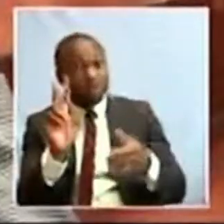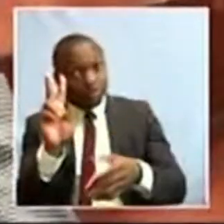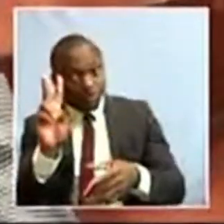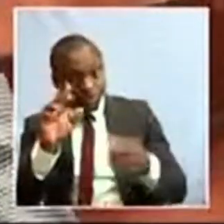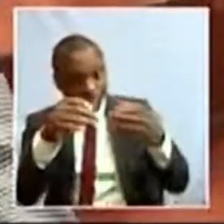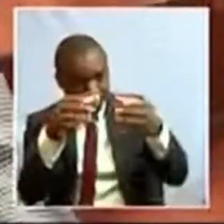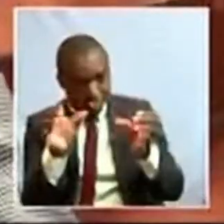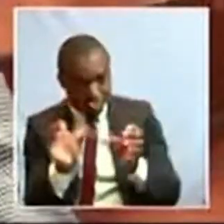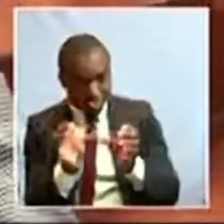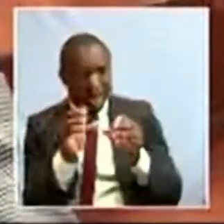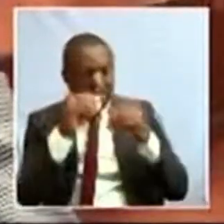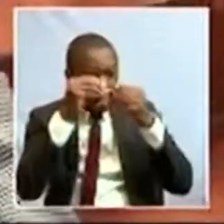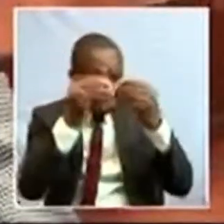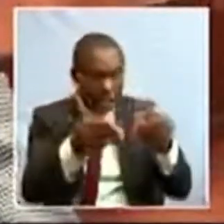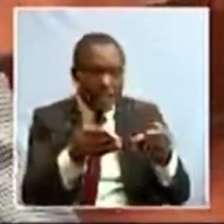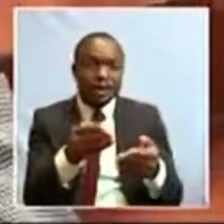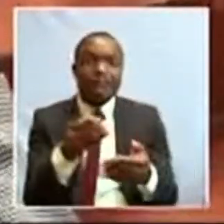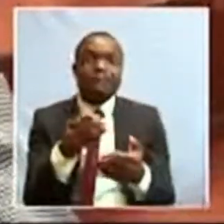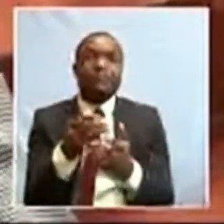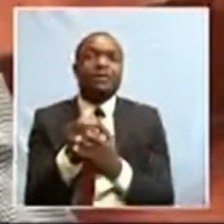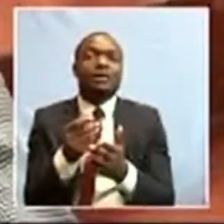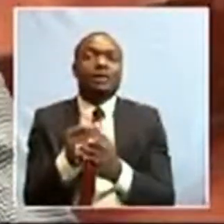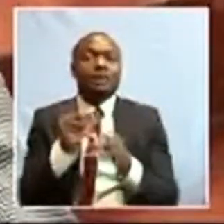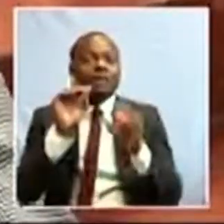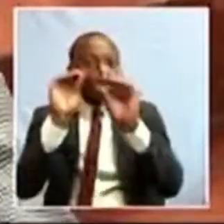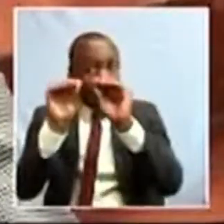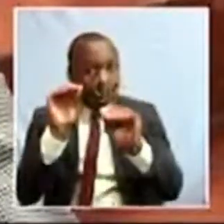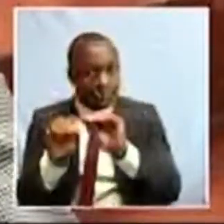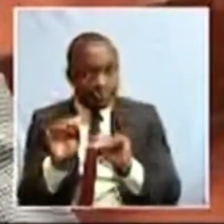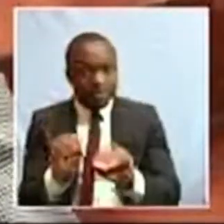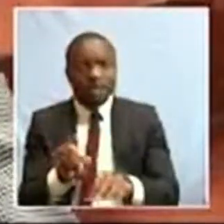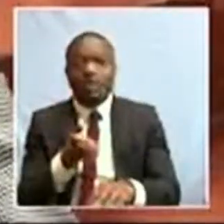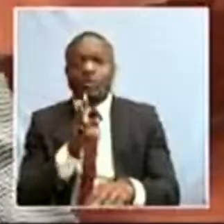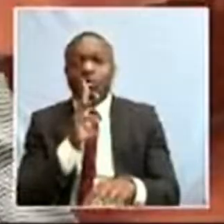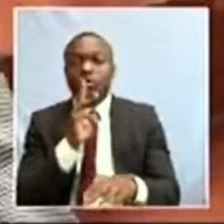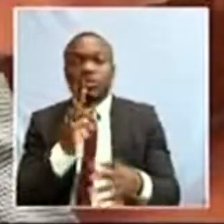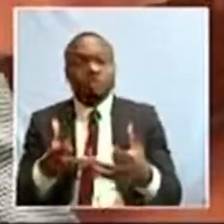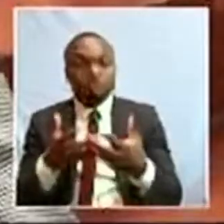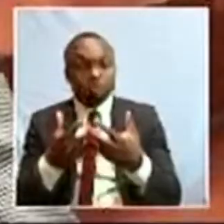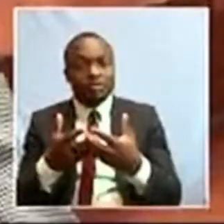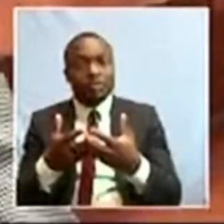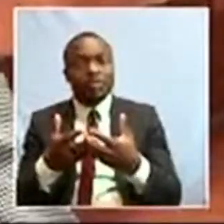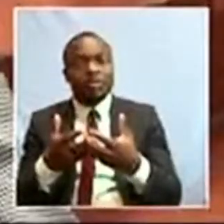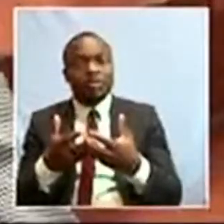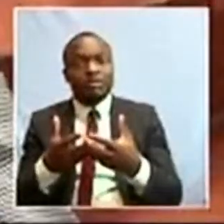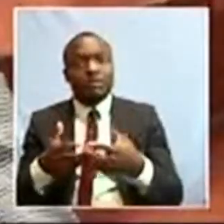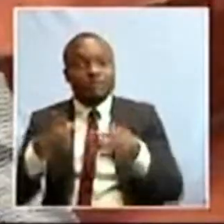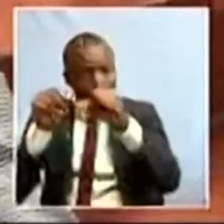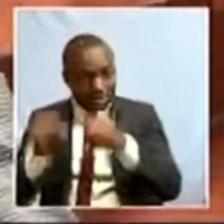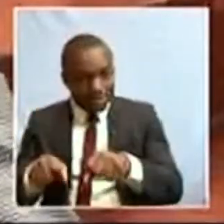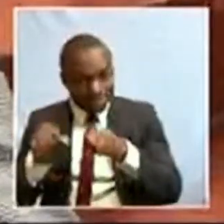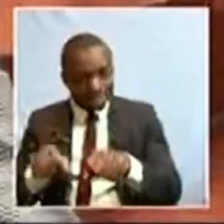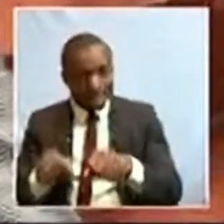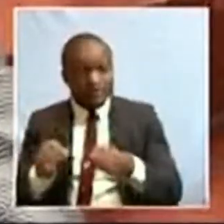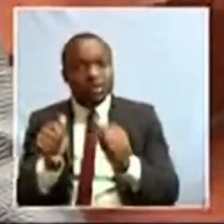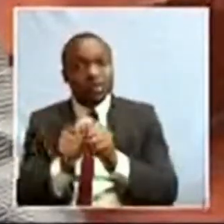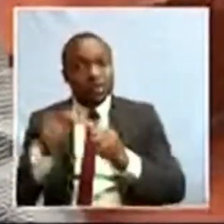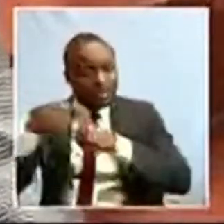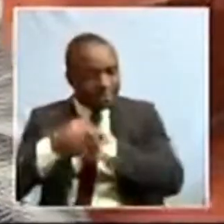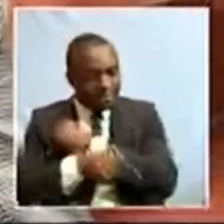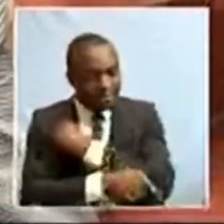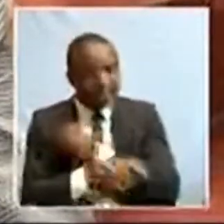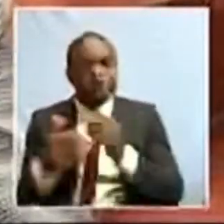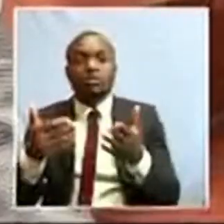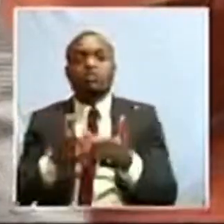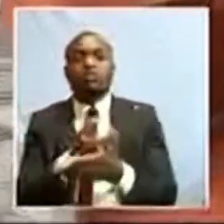constituencies allocated funds towards rehabilitation of boreholes and also drilling of new boreholes. And then, Chair, we made it a requirement